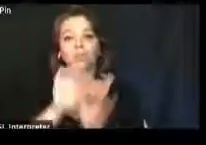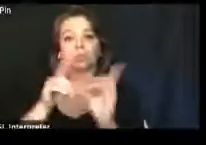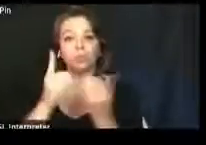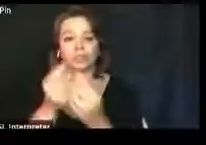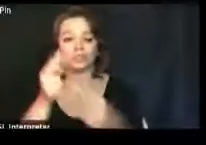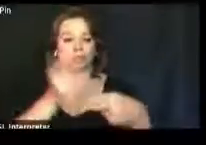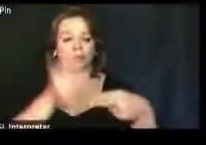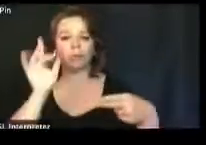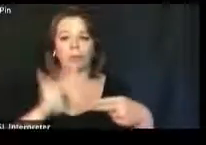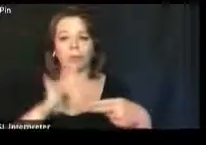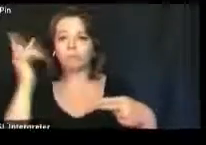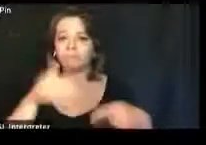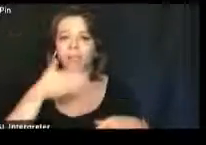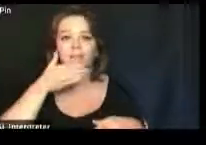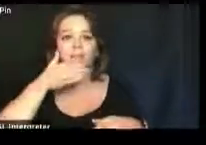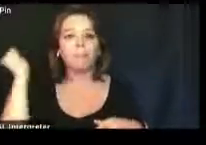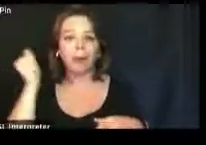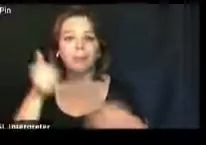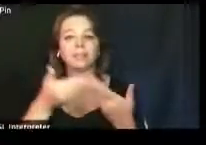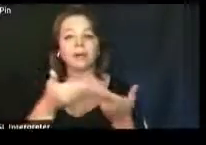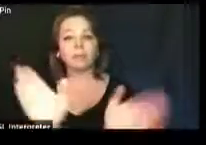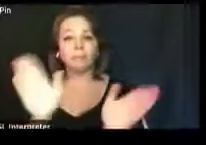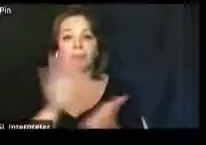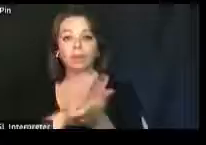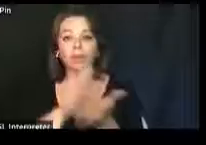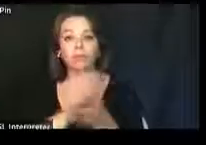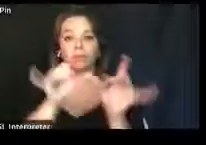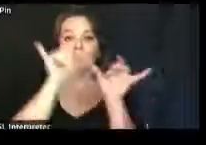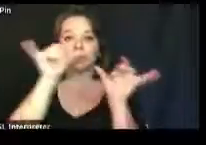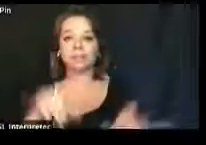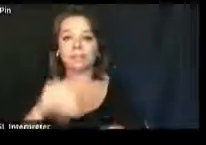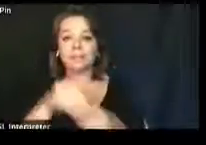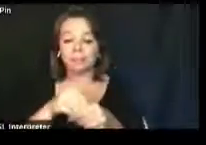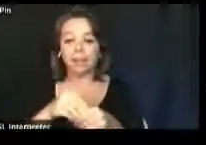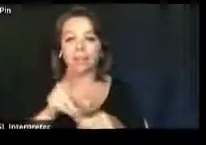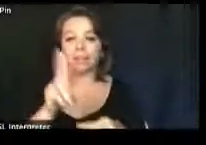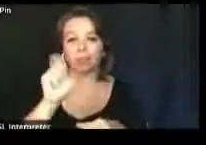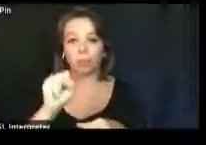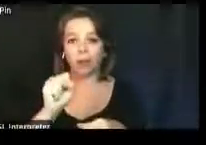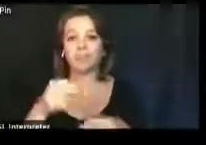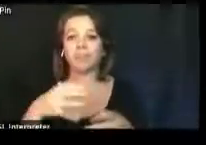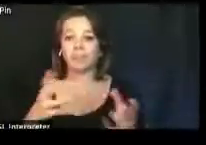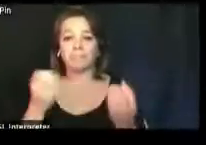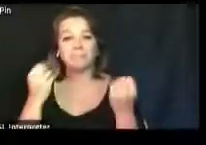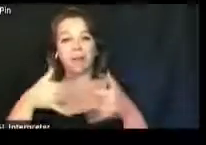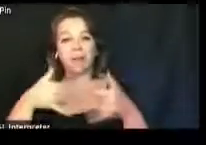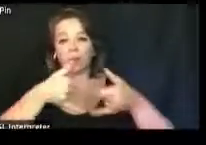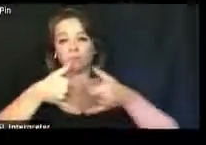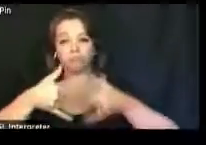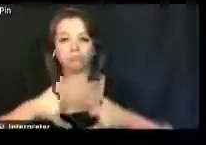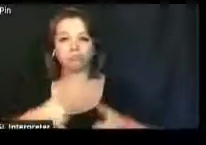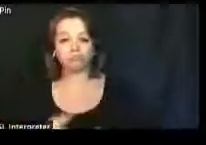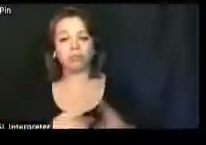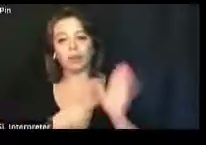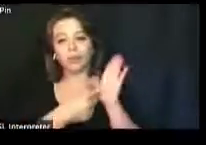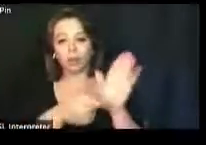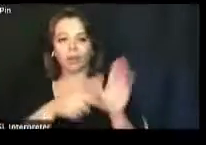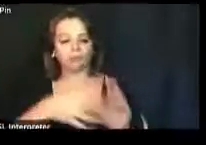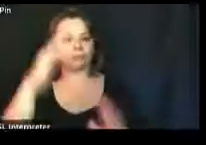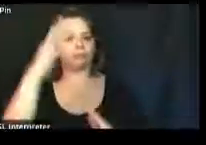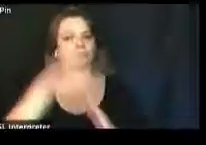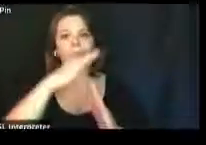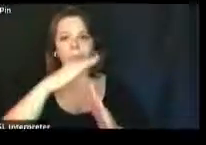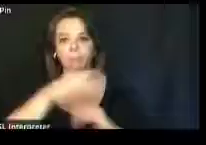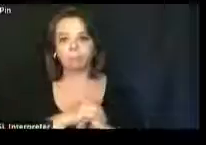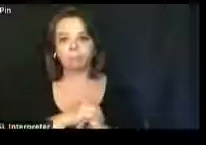America's best public school systems, winning many awards as a national and international model of excellence. The Global Education